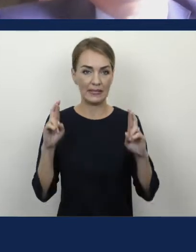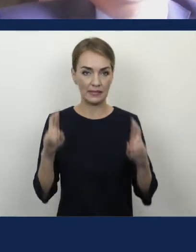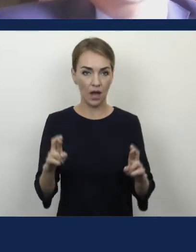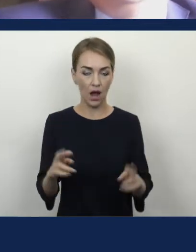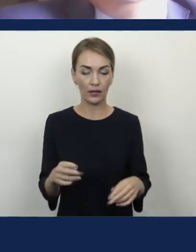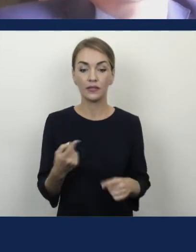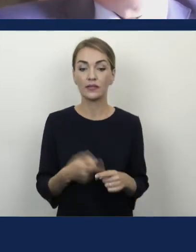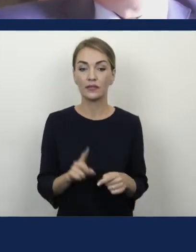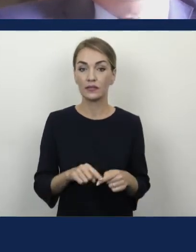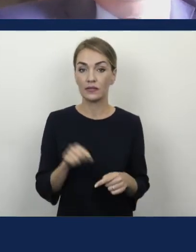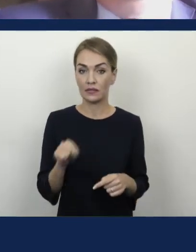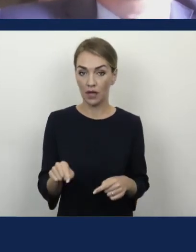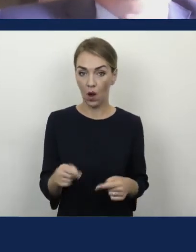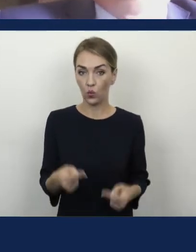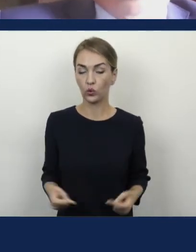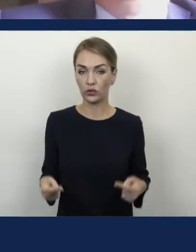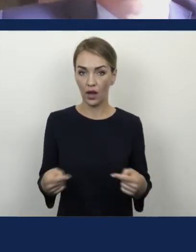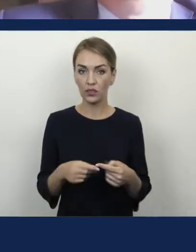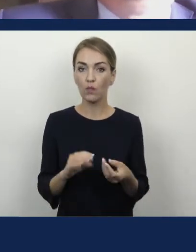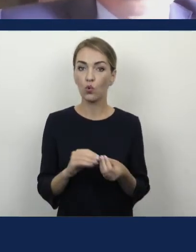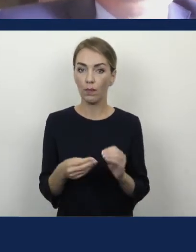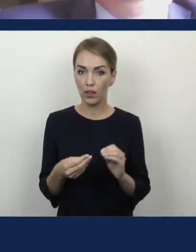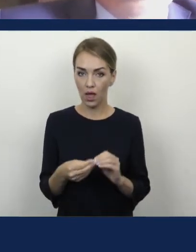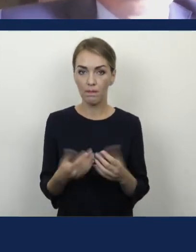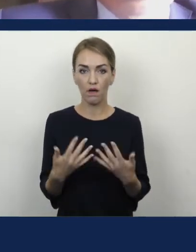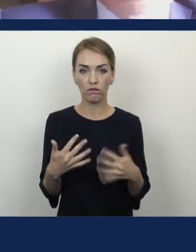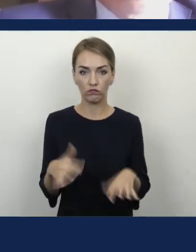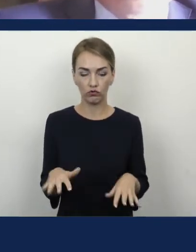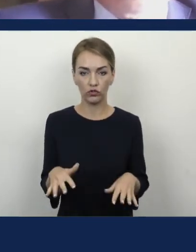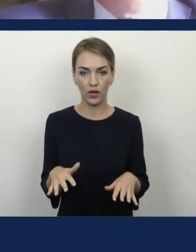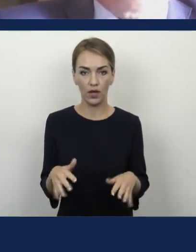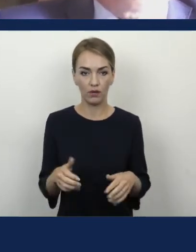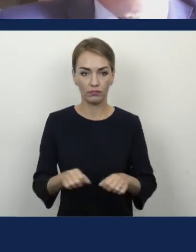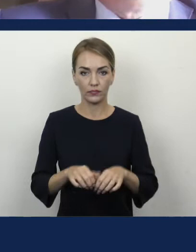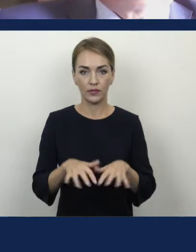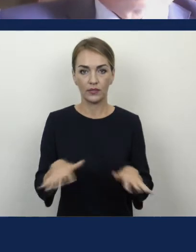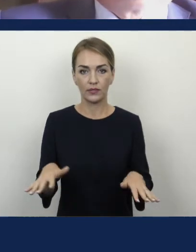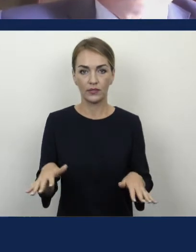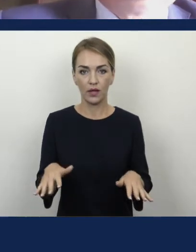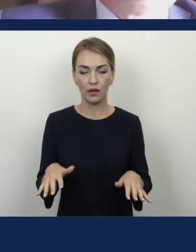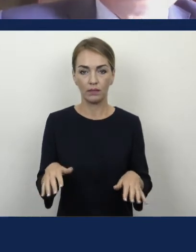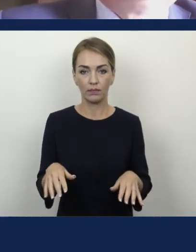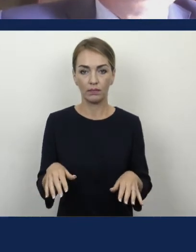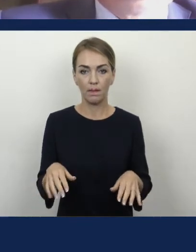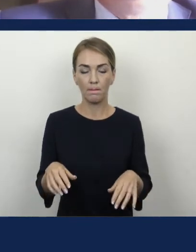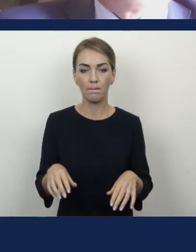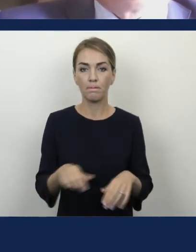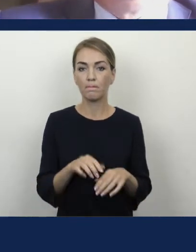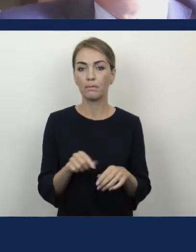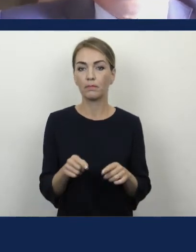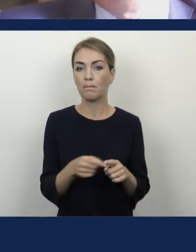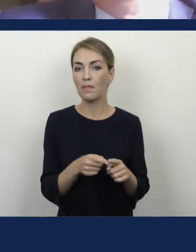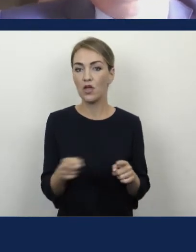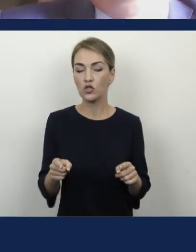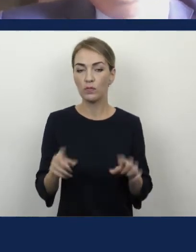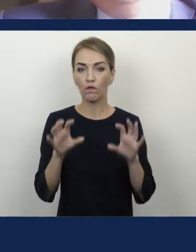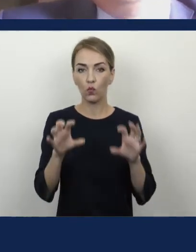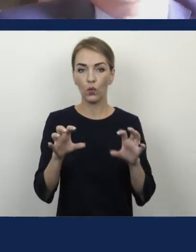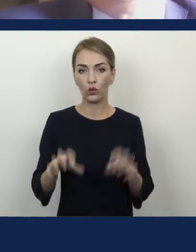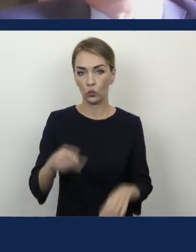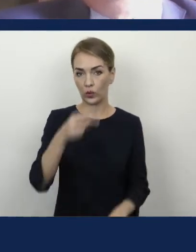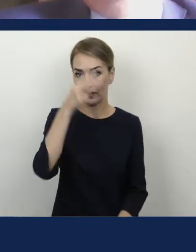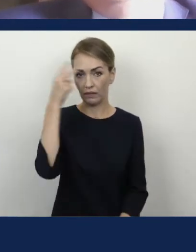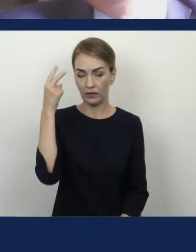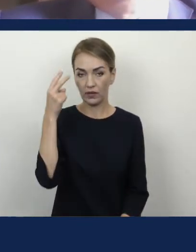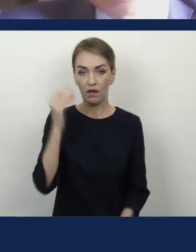already escalated beyond the Lithuanian legal order, as the Supreme Administrative Court of Lithuania